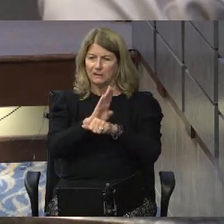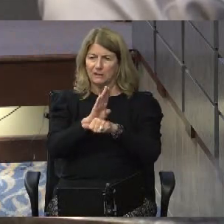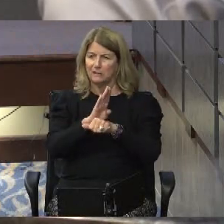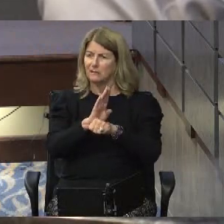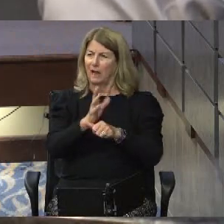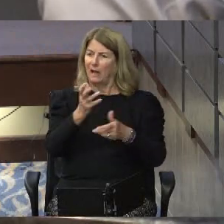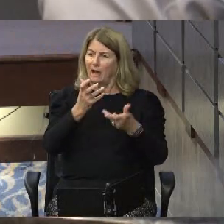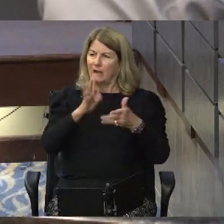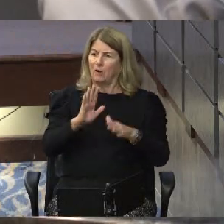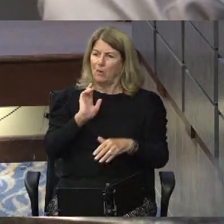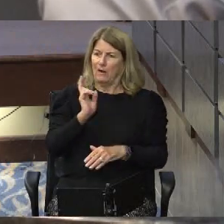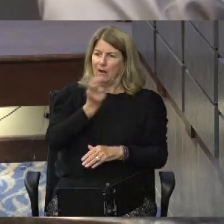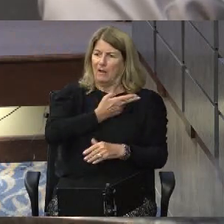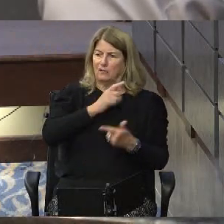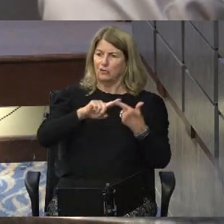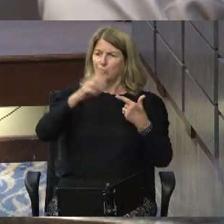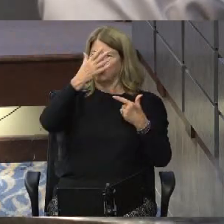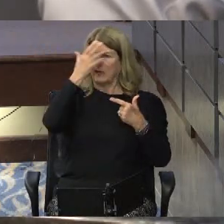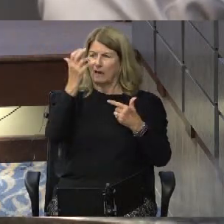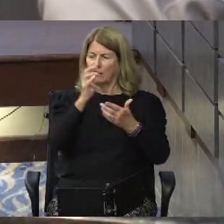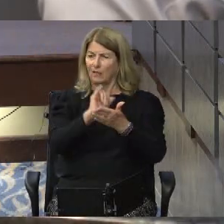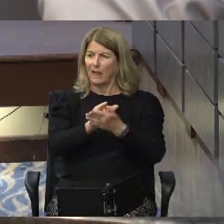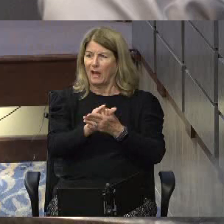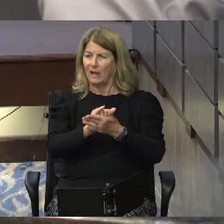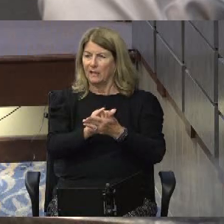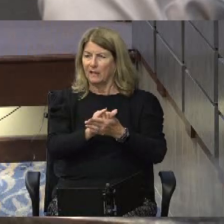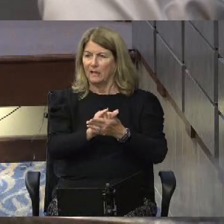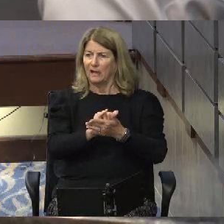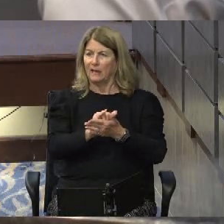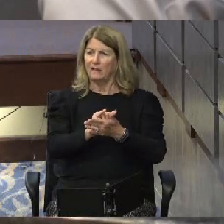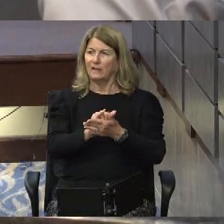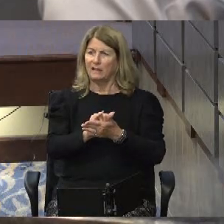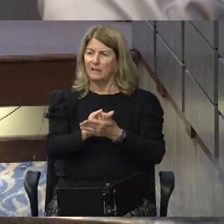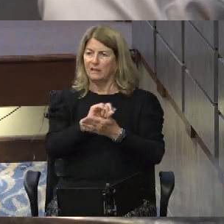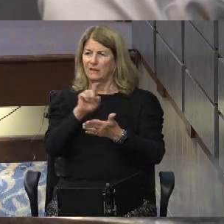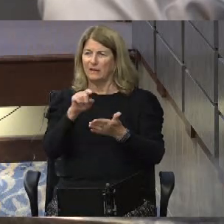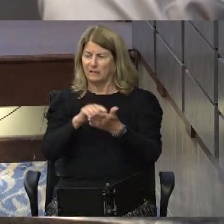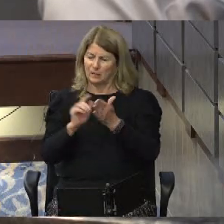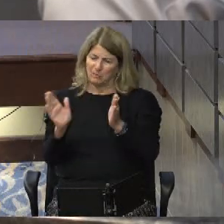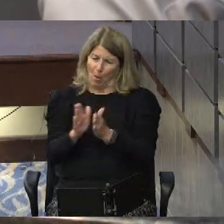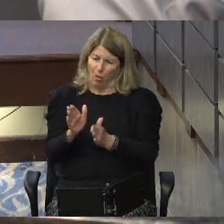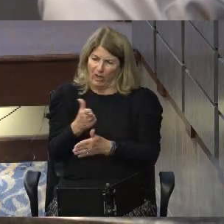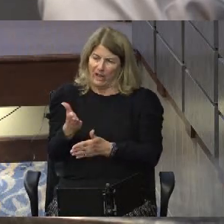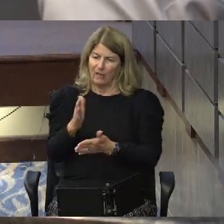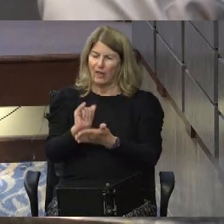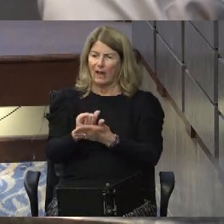us to forget that. And this little bitty thing that you're putting here for that,